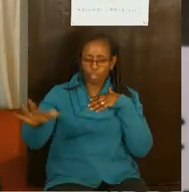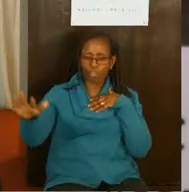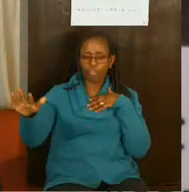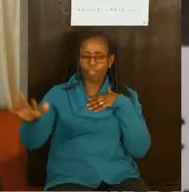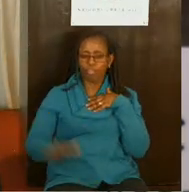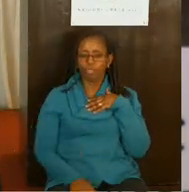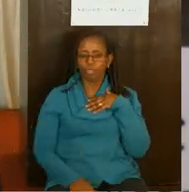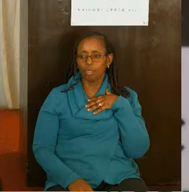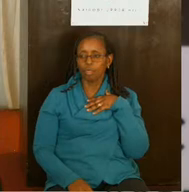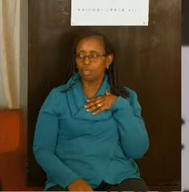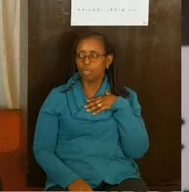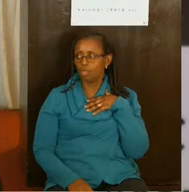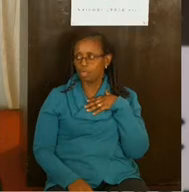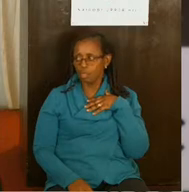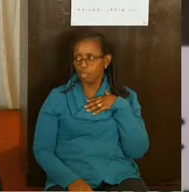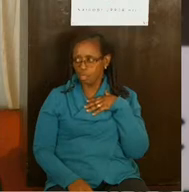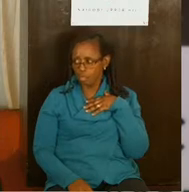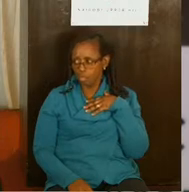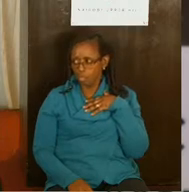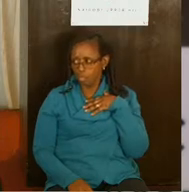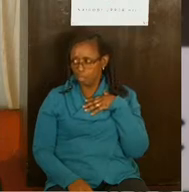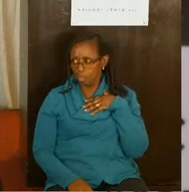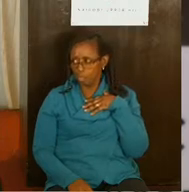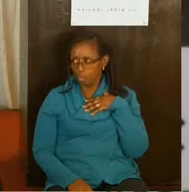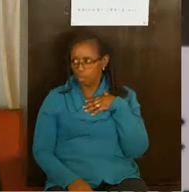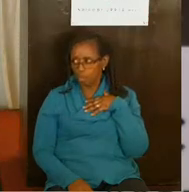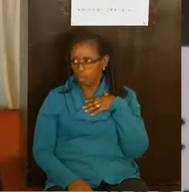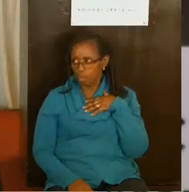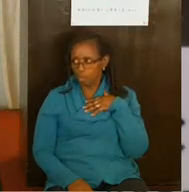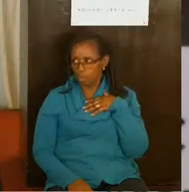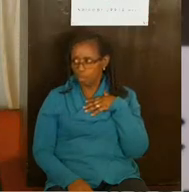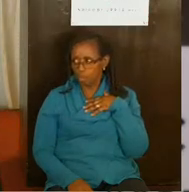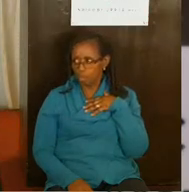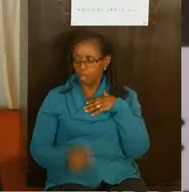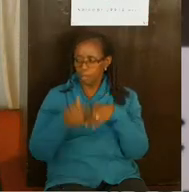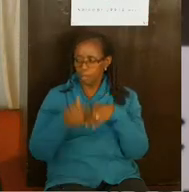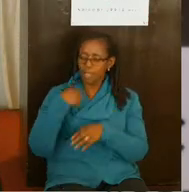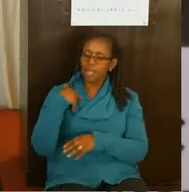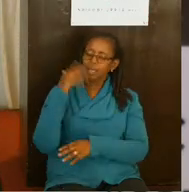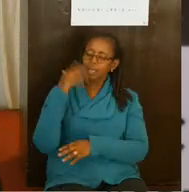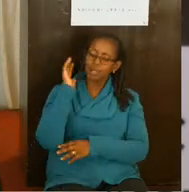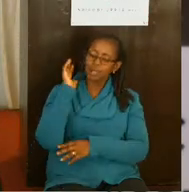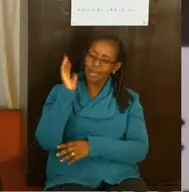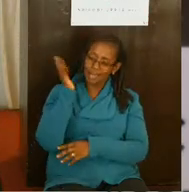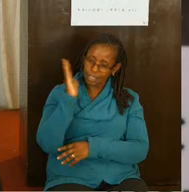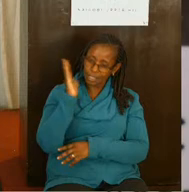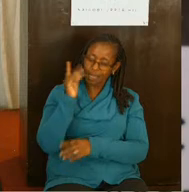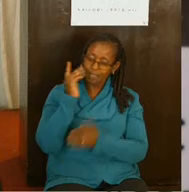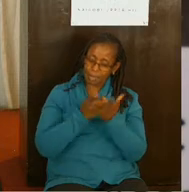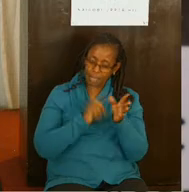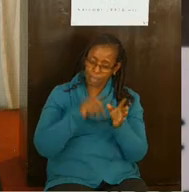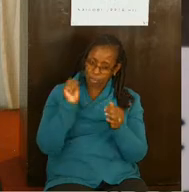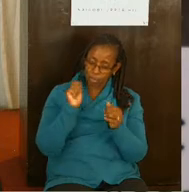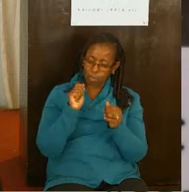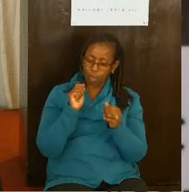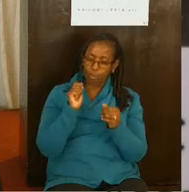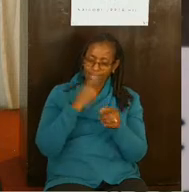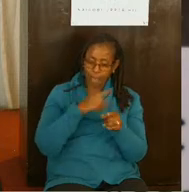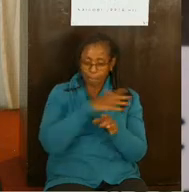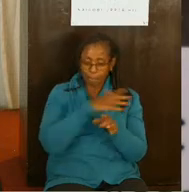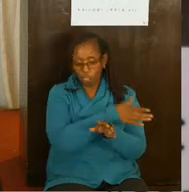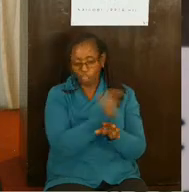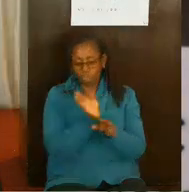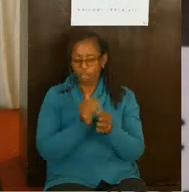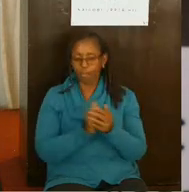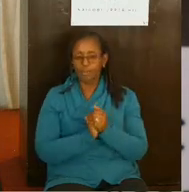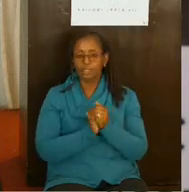you know I'm a lecturer I can do Skype loose track of time now coming more